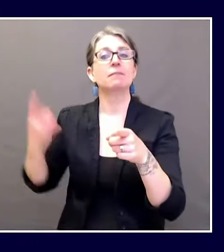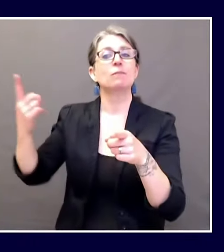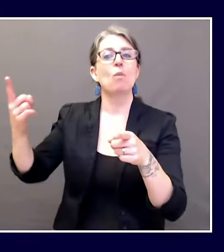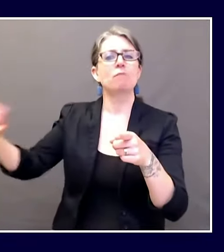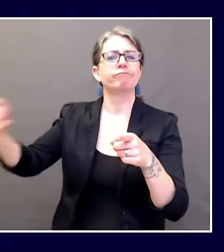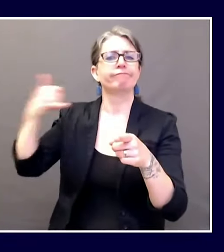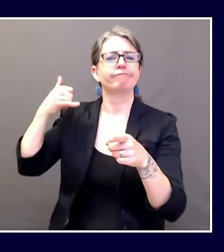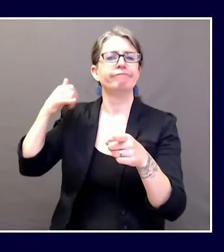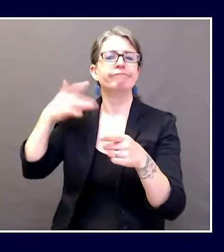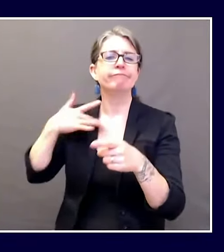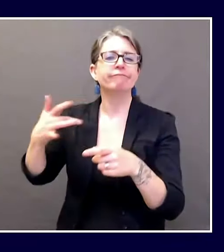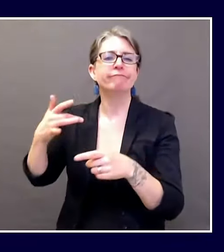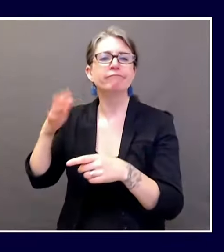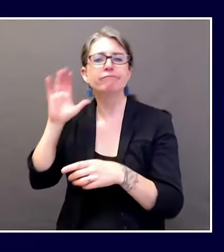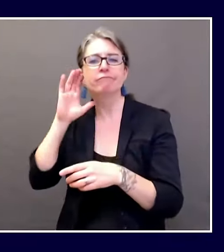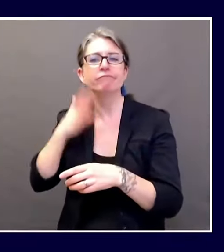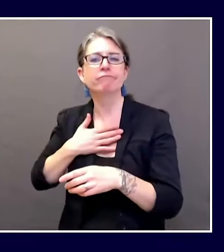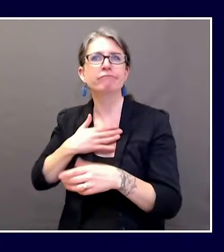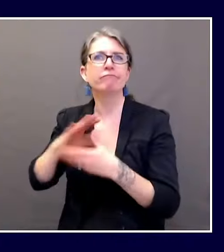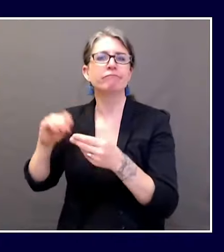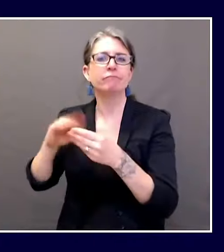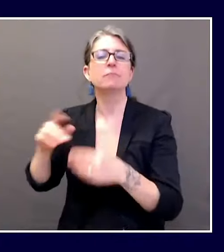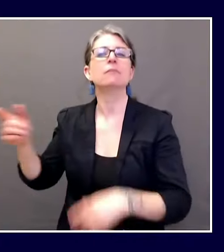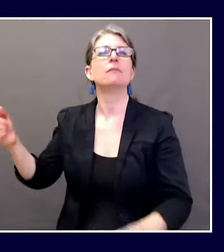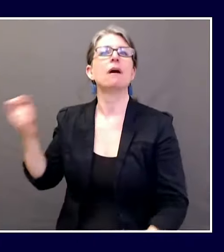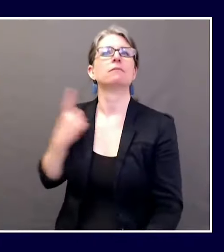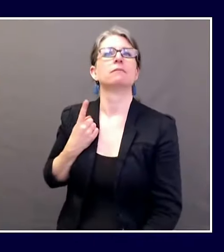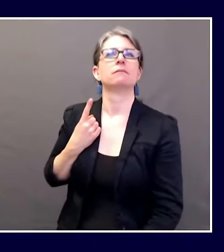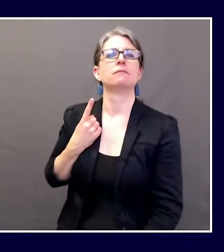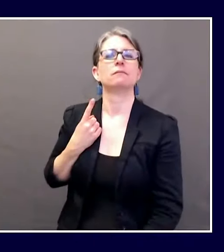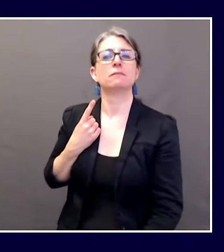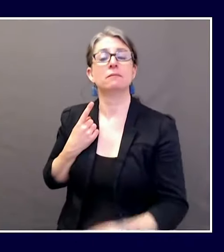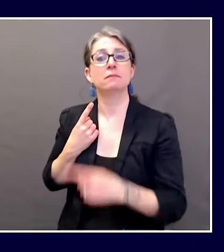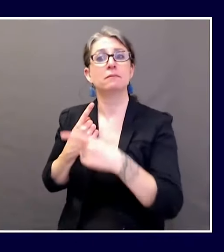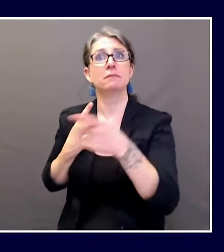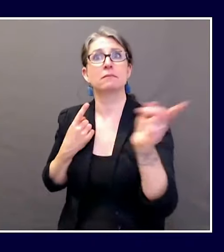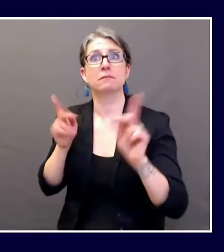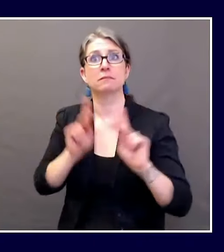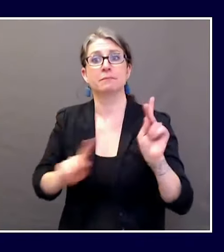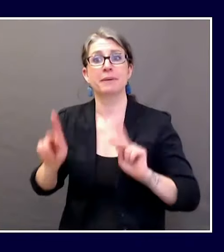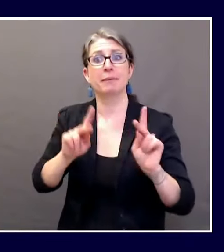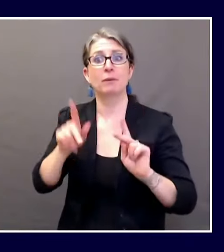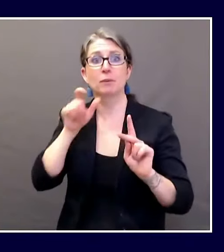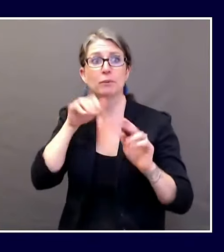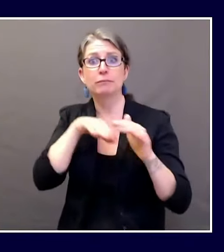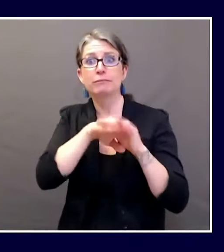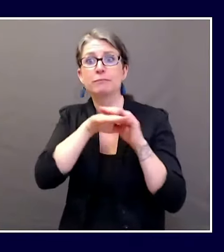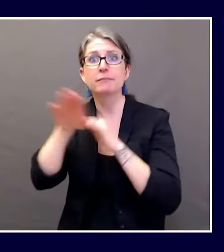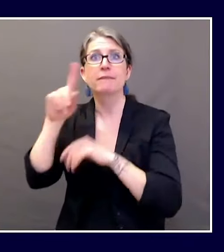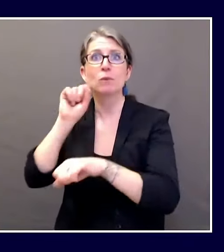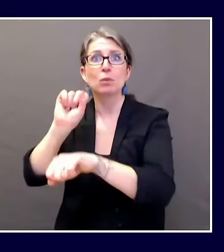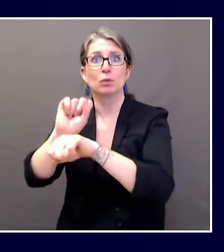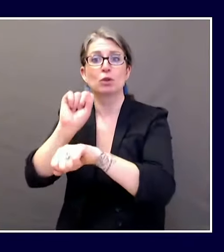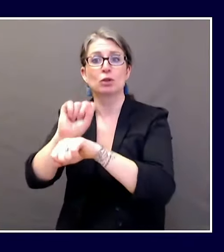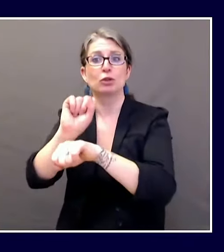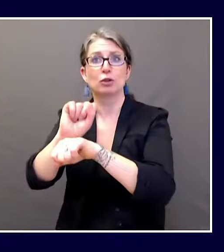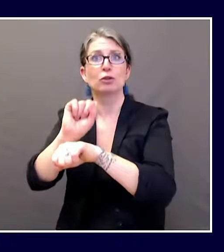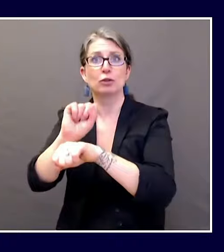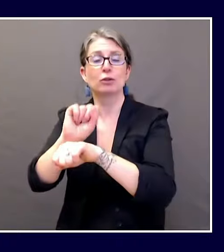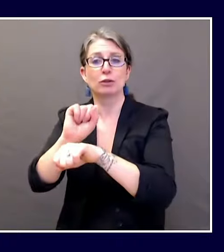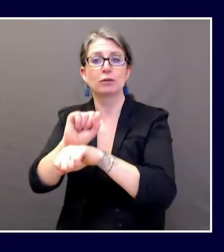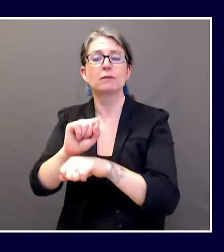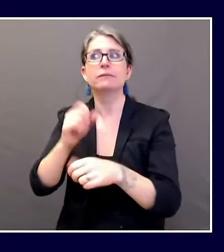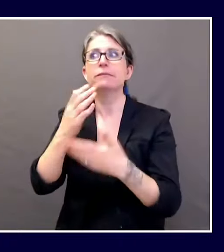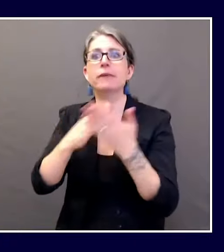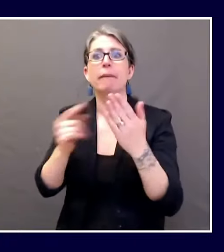first vaccine dose in Maine, but they won't be in state in time to get the second vaccine dose because